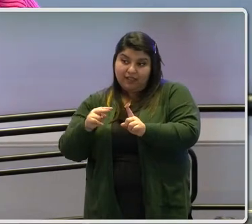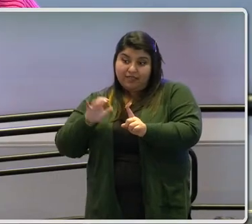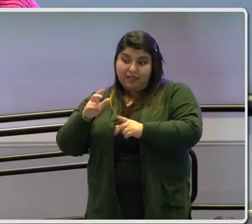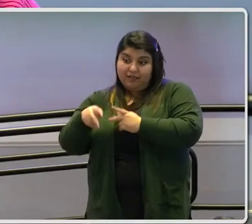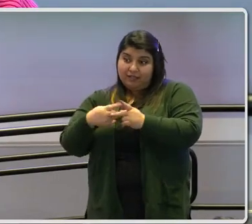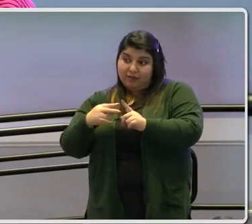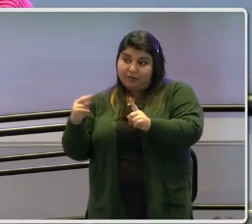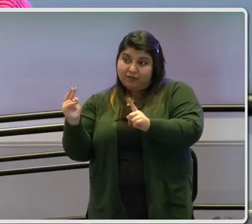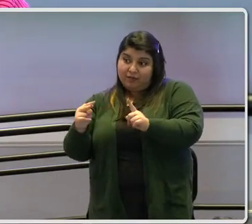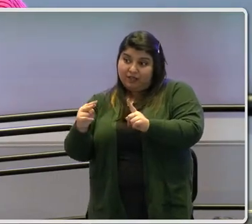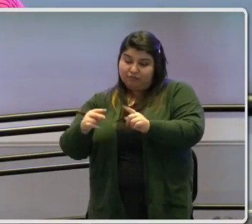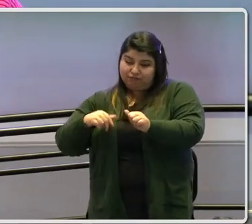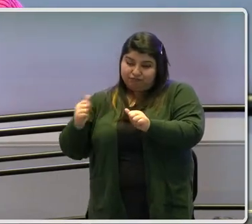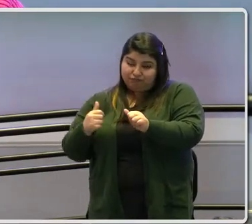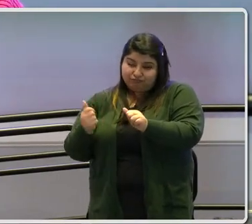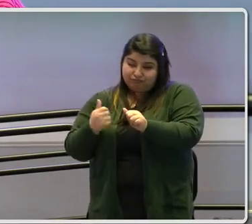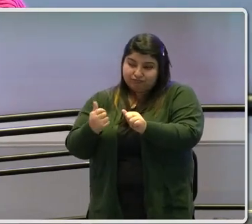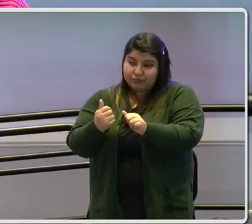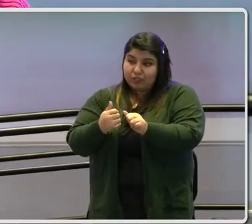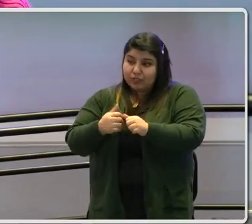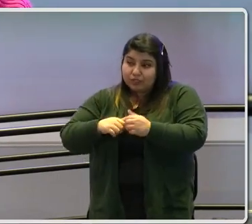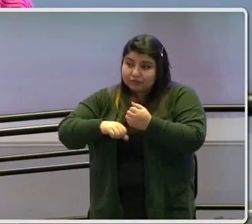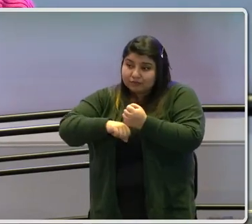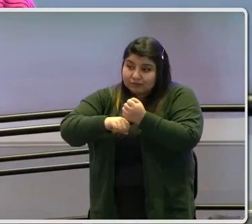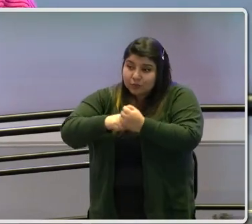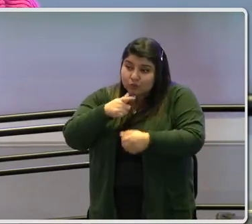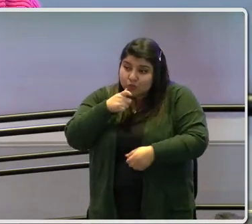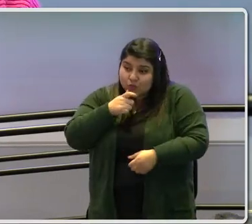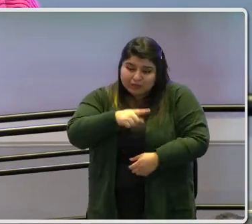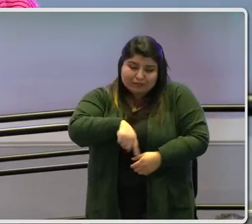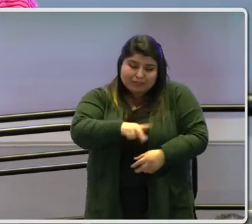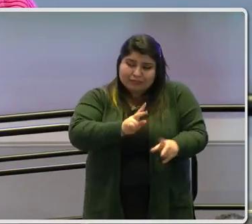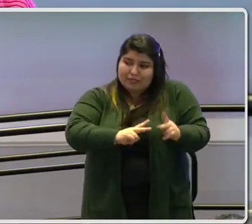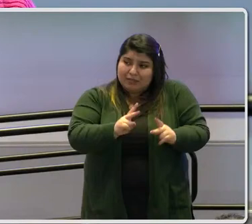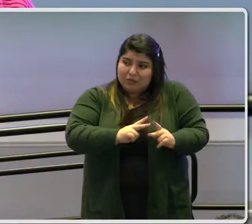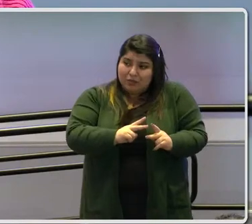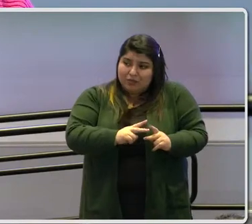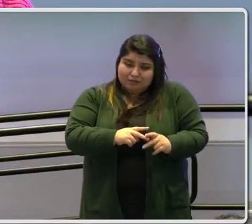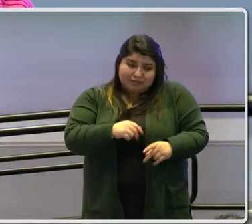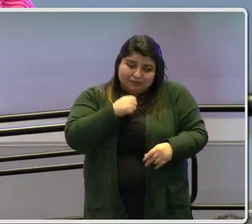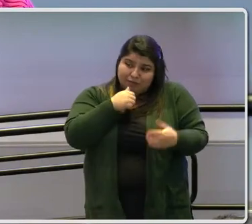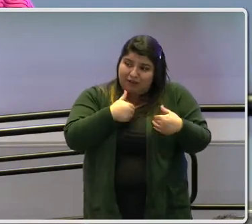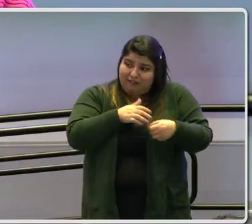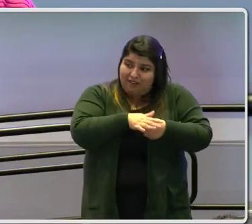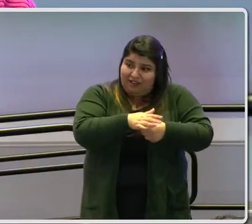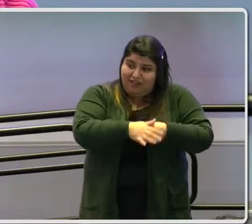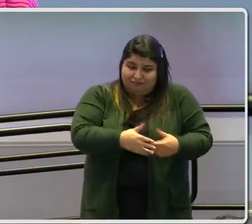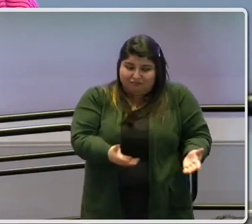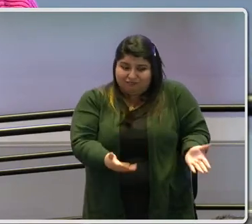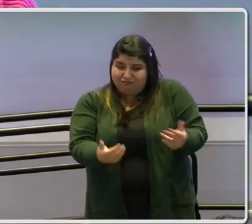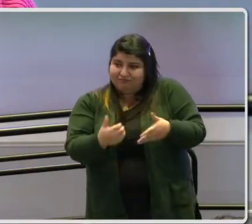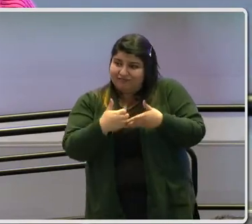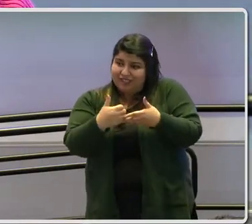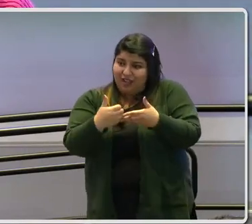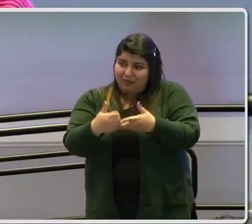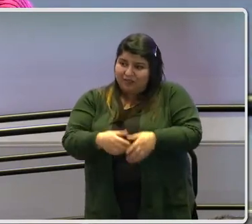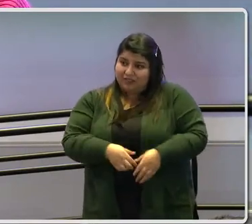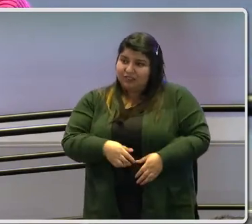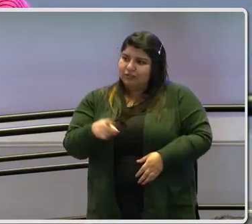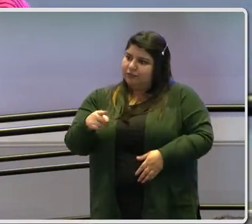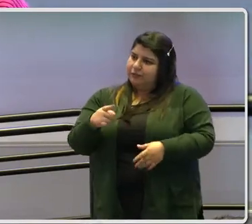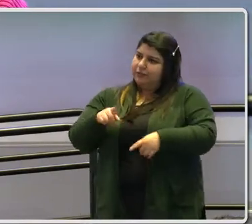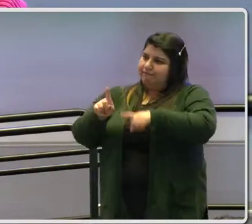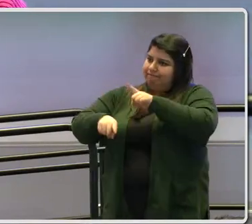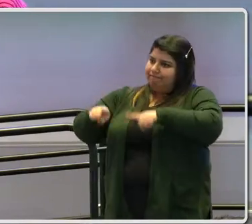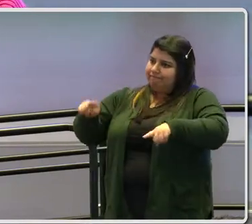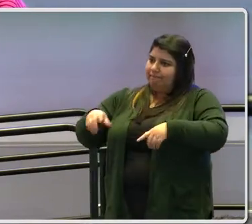to care for those most vulnerable within the community. She believes that advocating for diversity and inclusion is